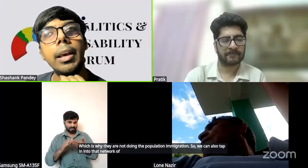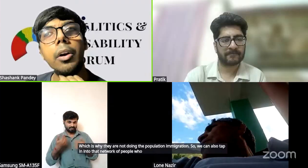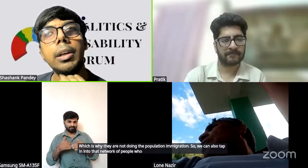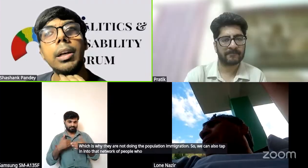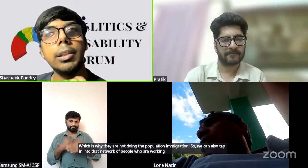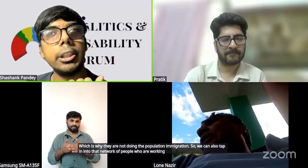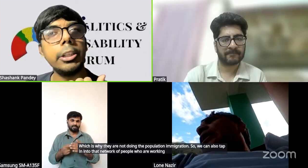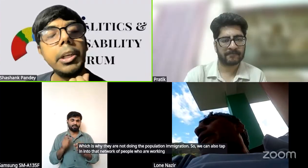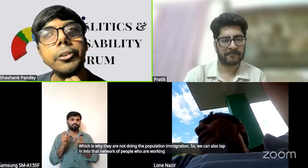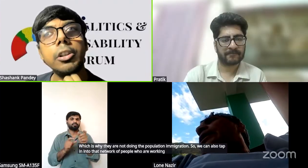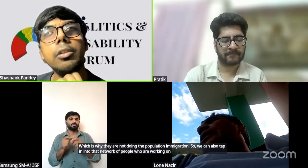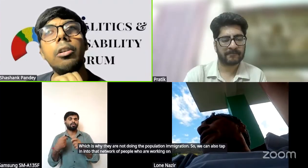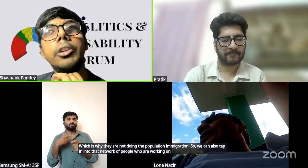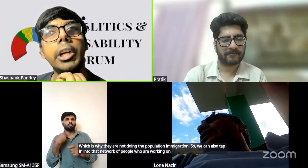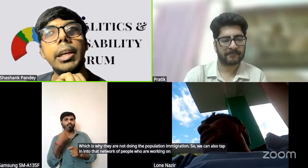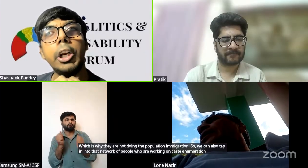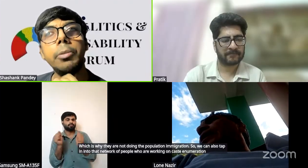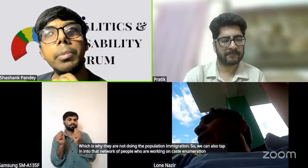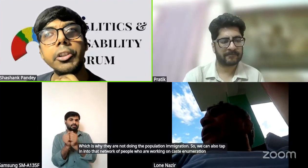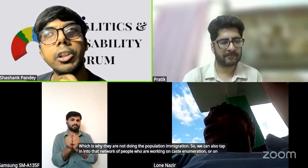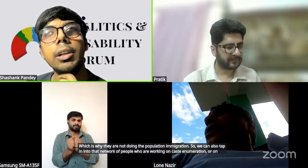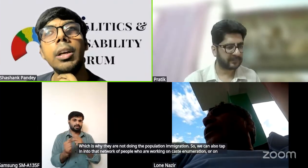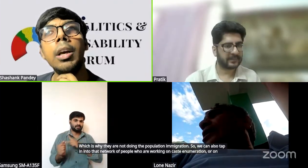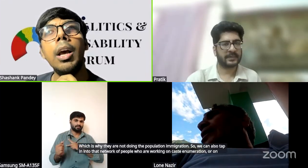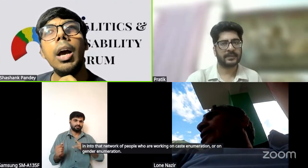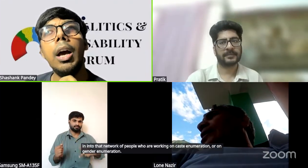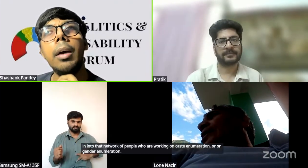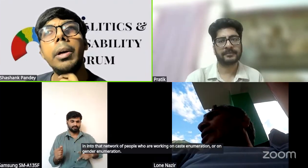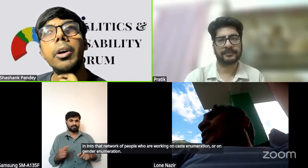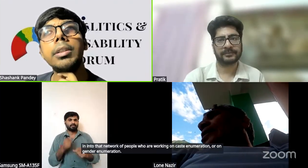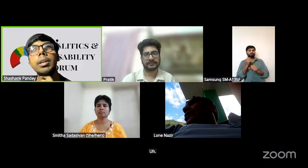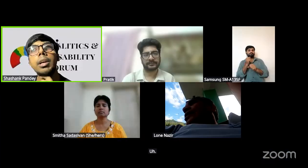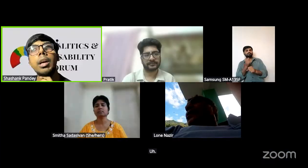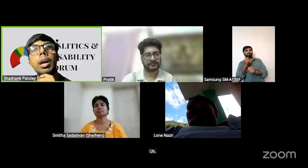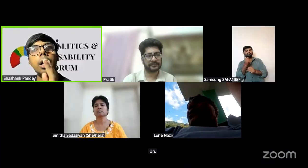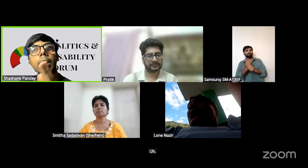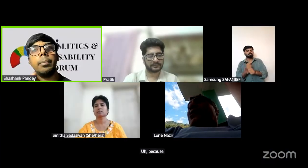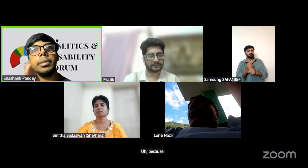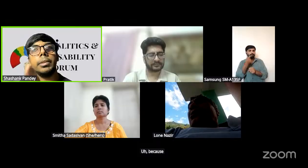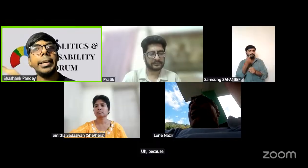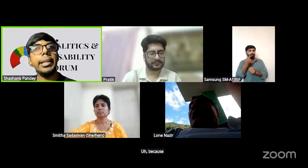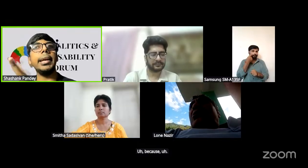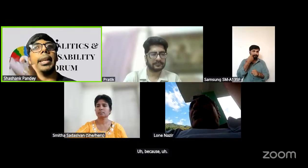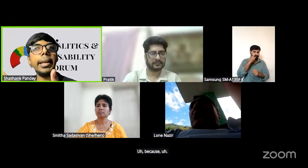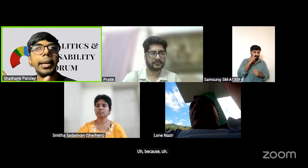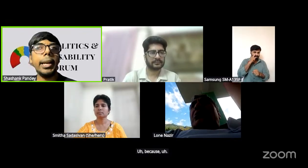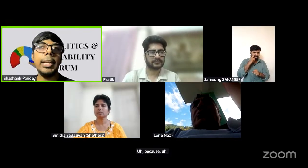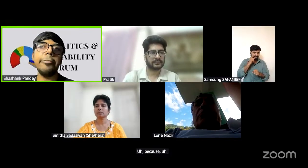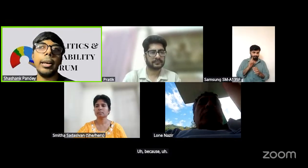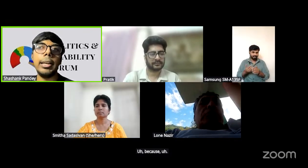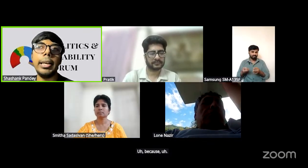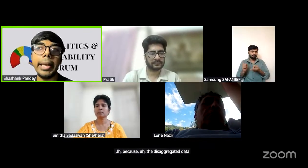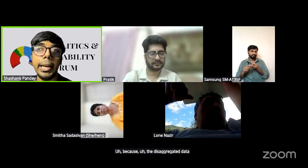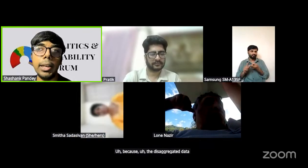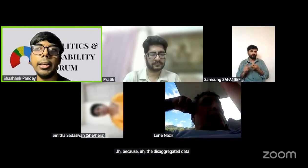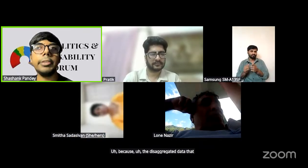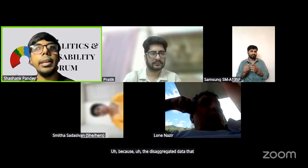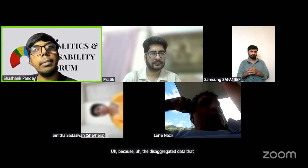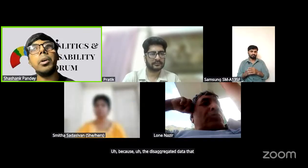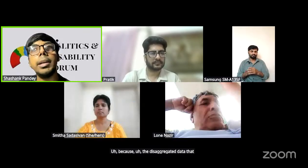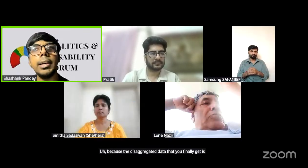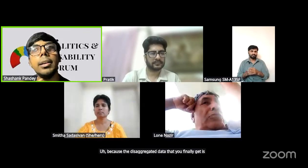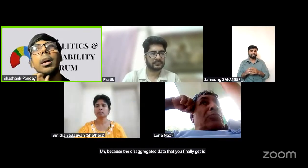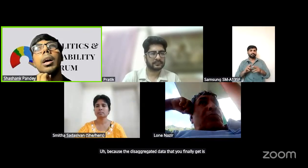working on caste enumeration or on gender enumeration, because the disaggregated data that we finally get is